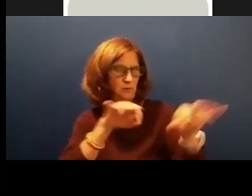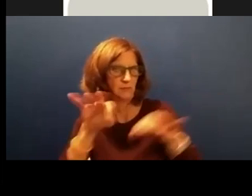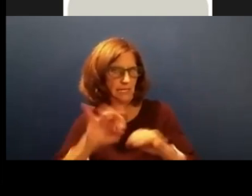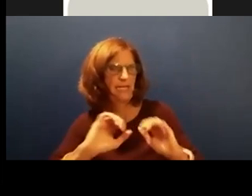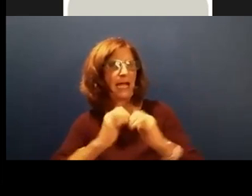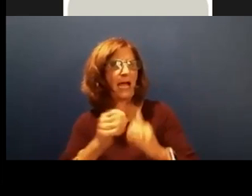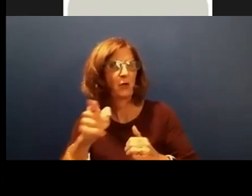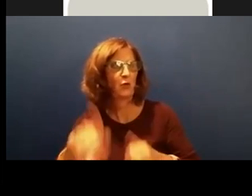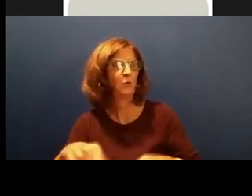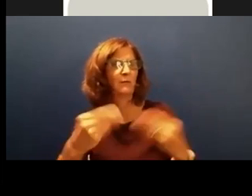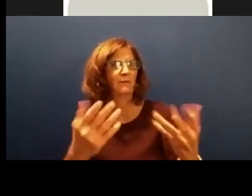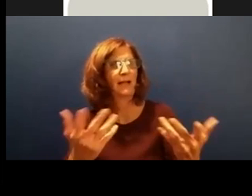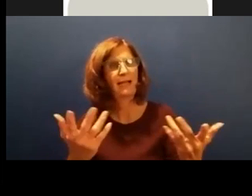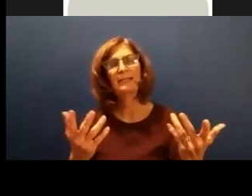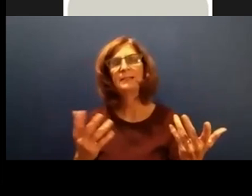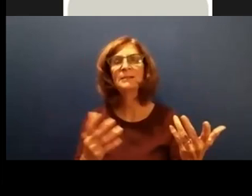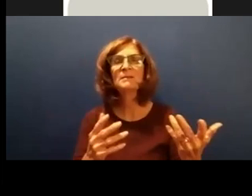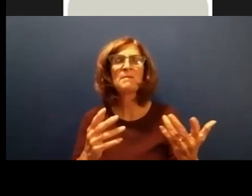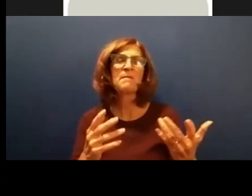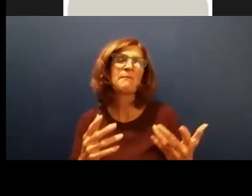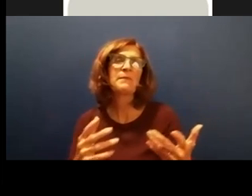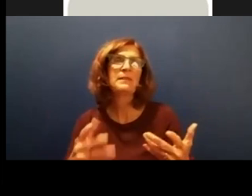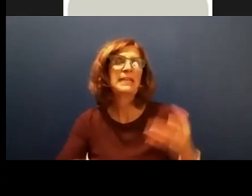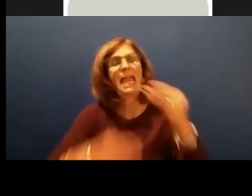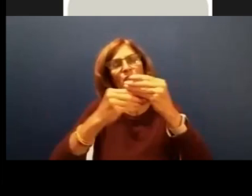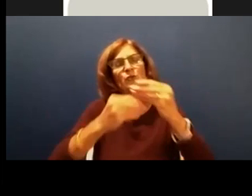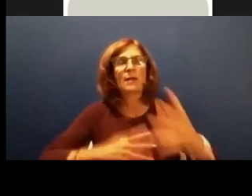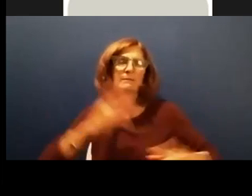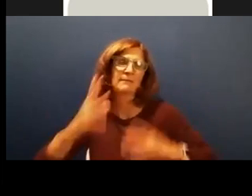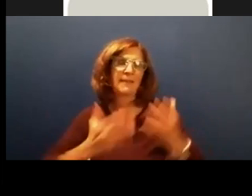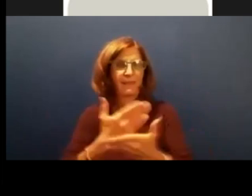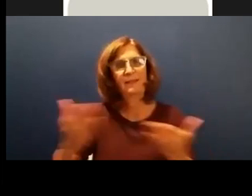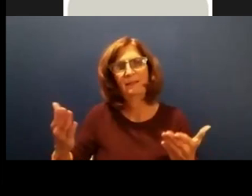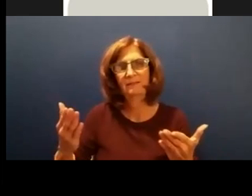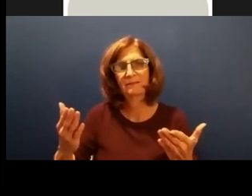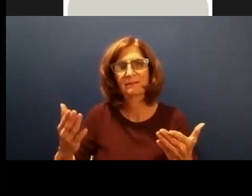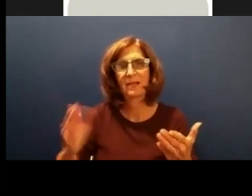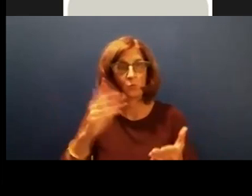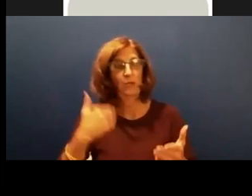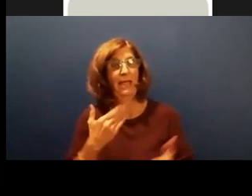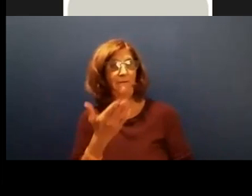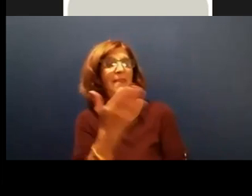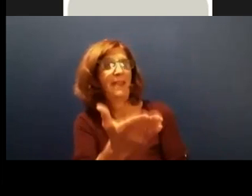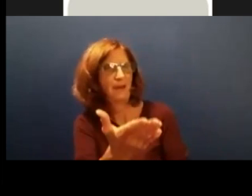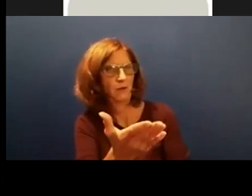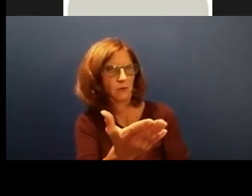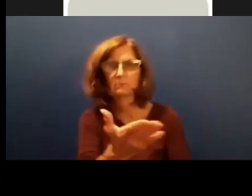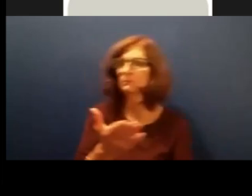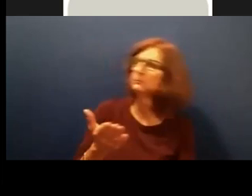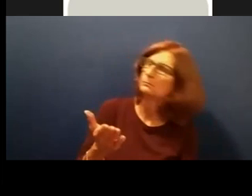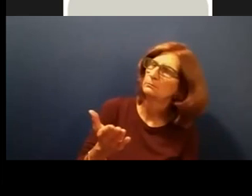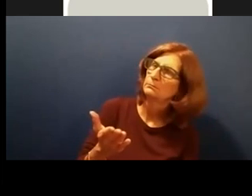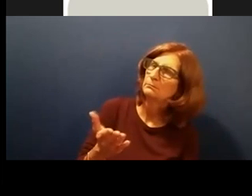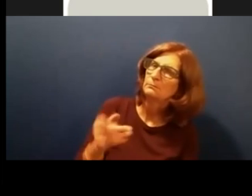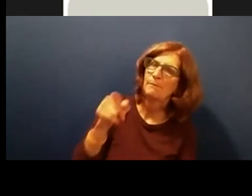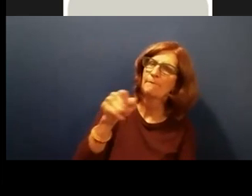that the luxury amenities or whatnot that you have in the main development will be visible and